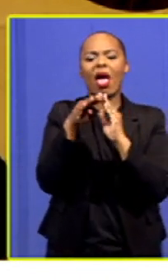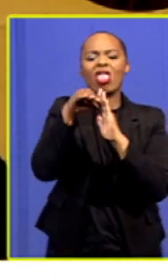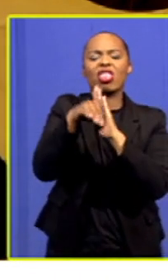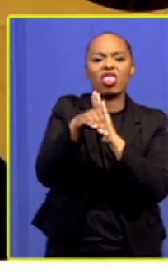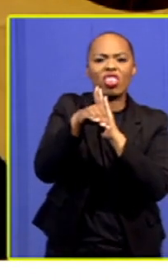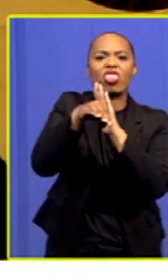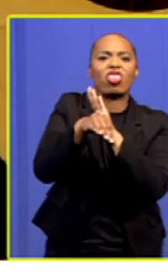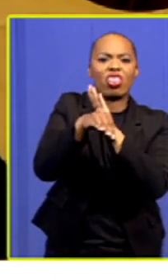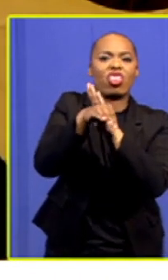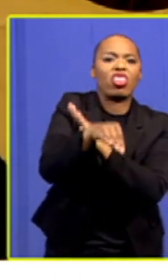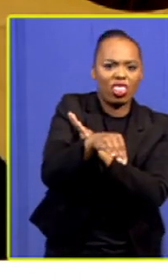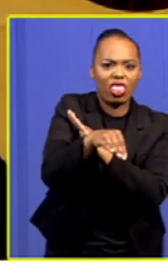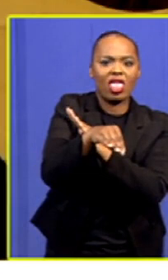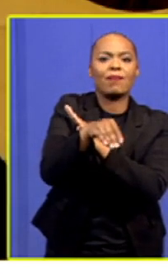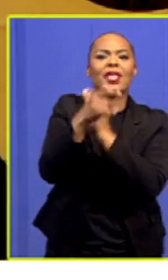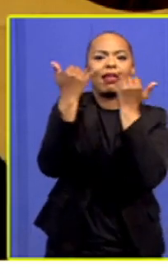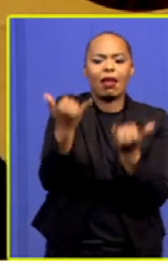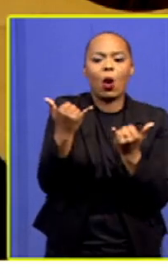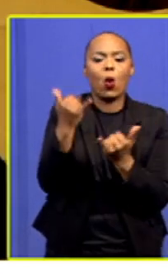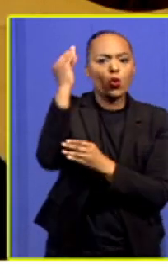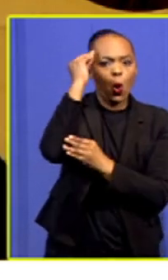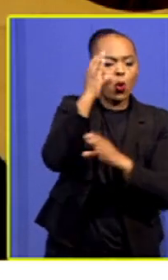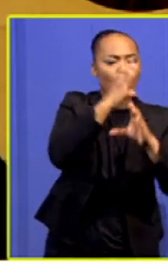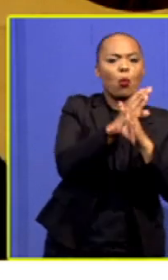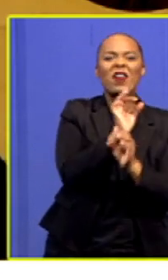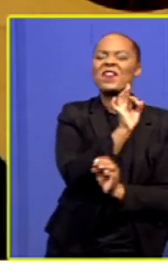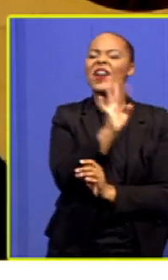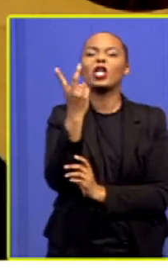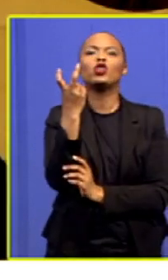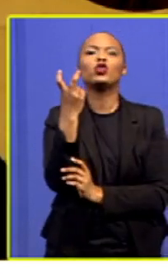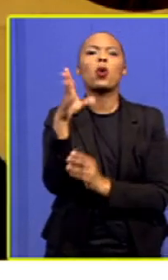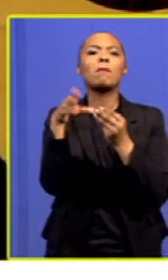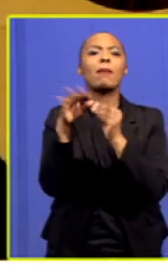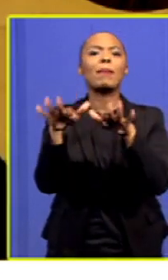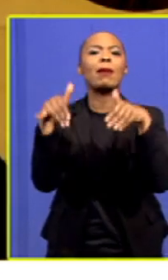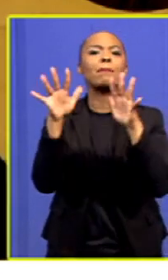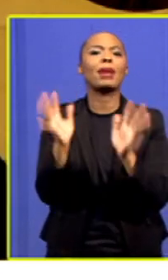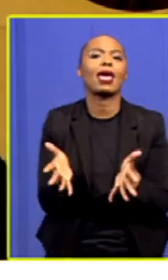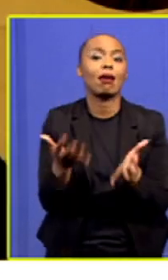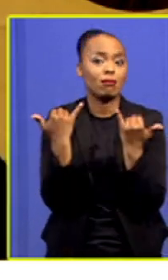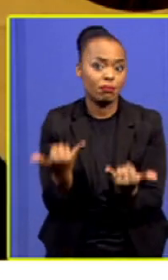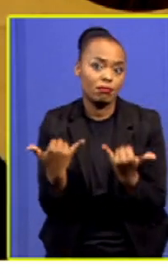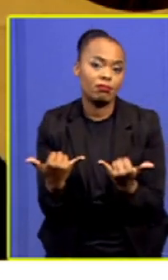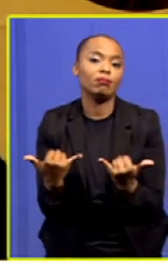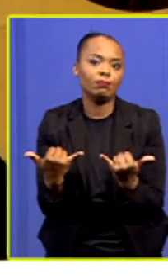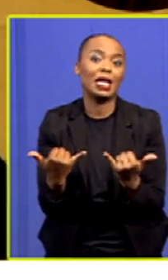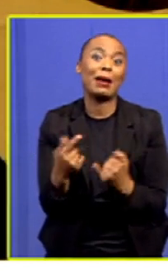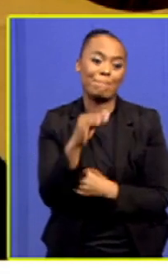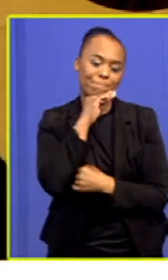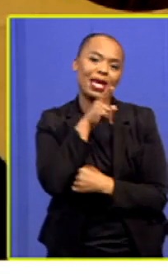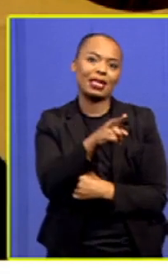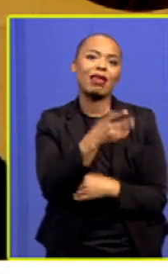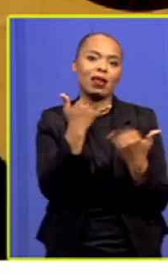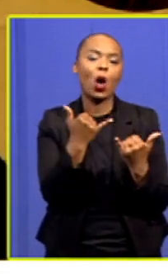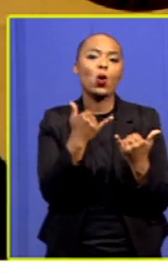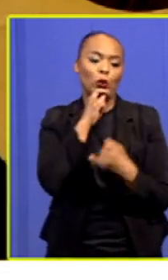decreasing. To date, we know that COPE only has 2 members of parliament. So that speaks to, how the party has been